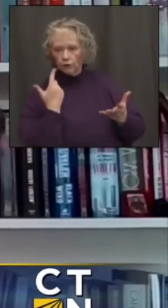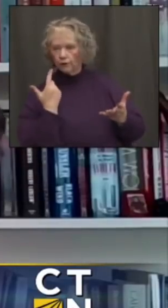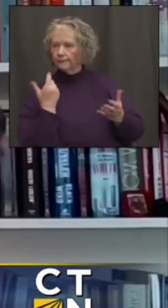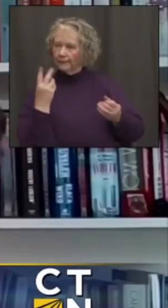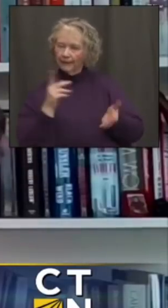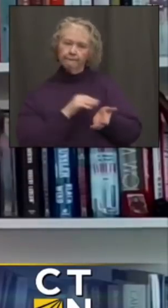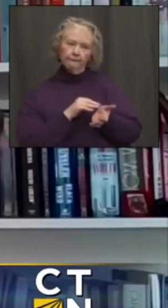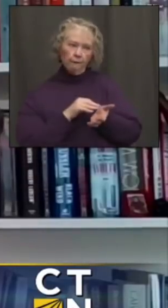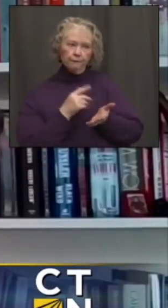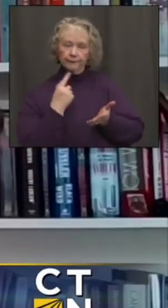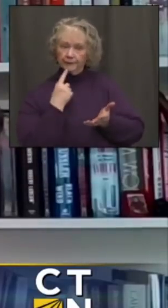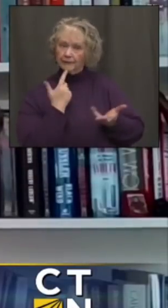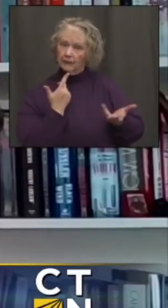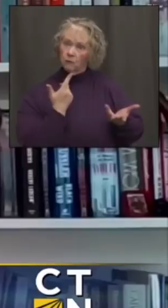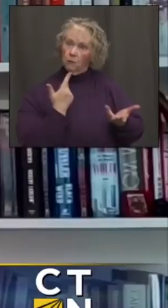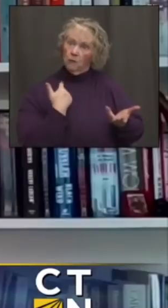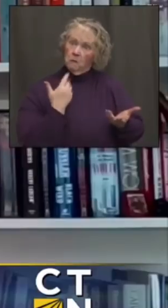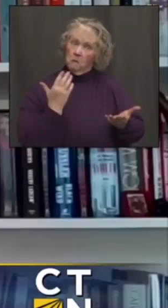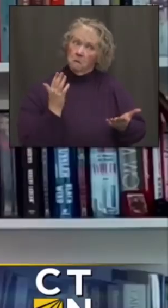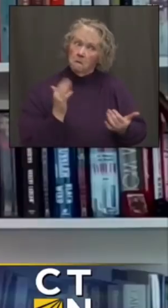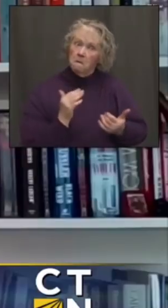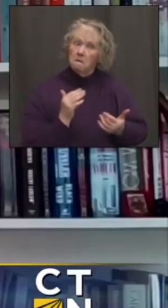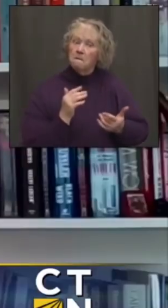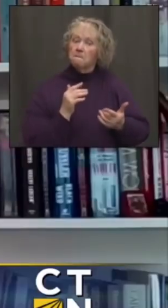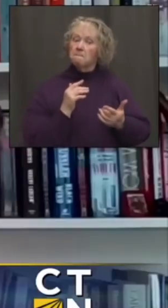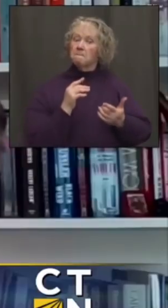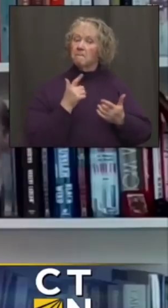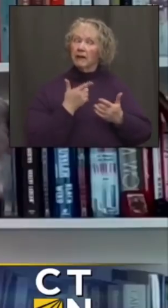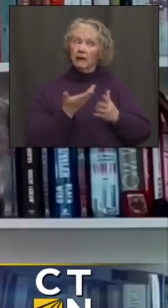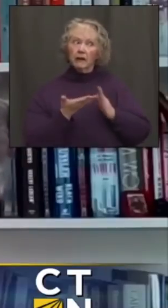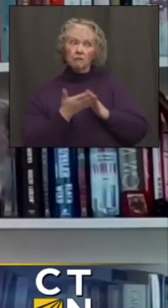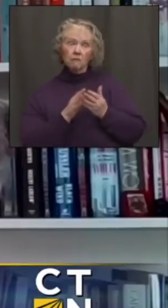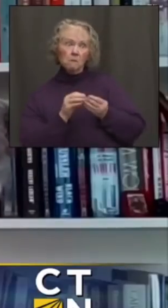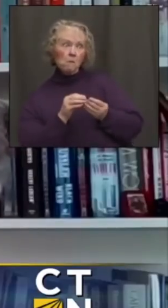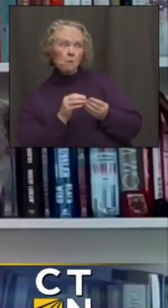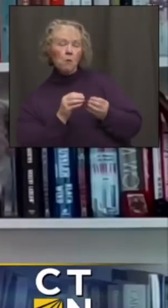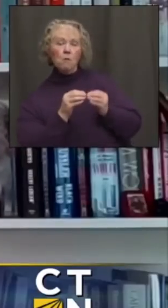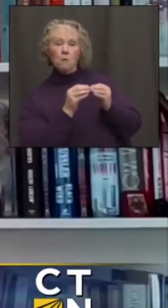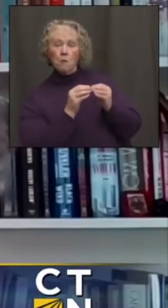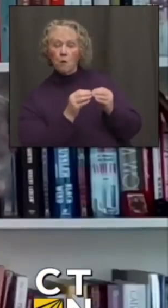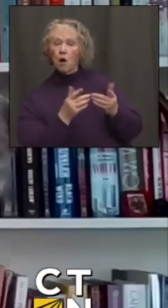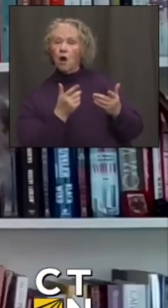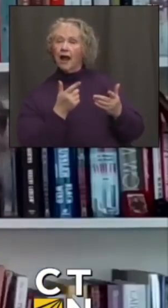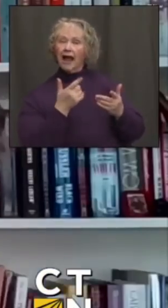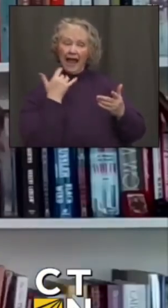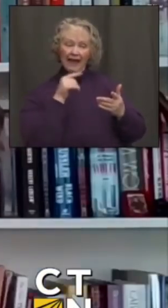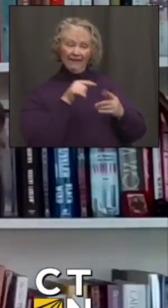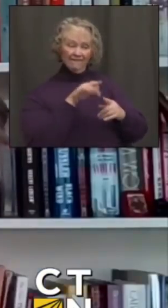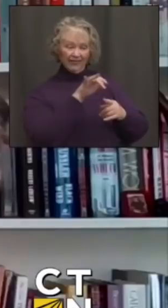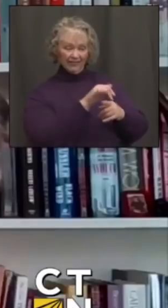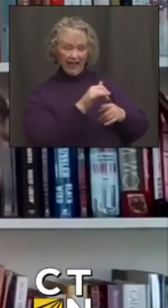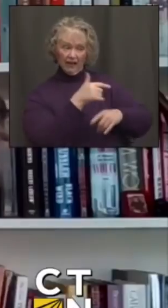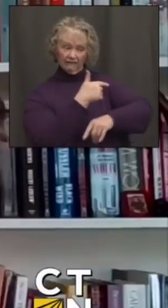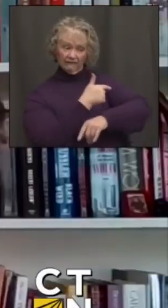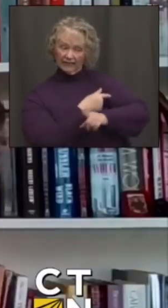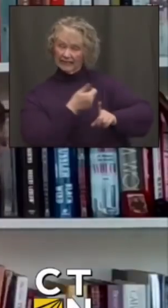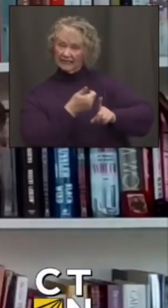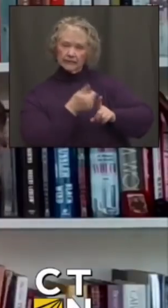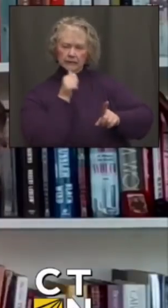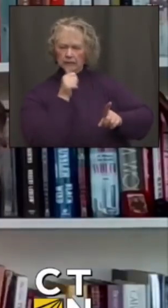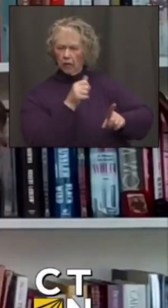of larger throughput sites rather than a very large number of smaller throughput sites. But we do anticipate, and I know